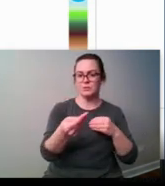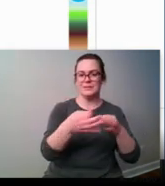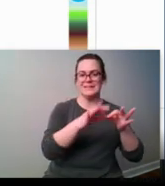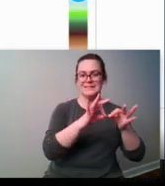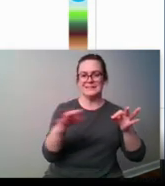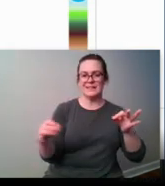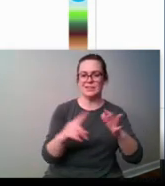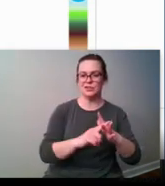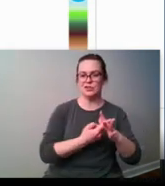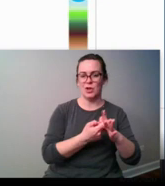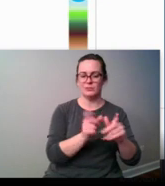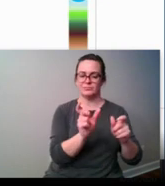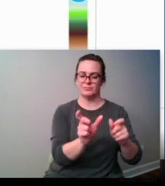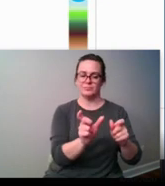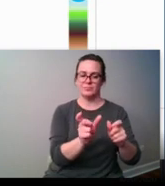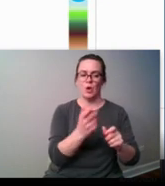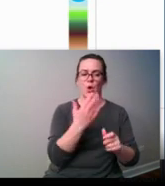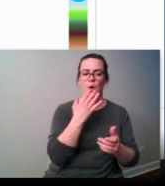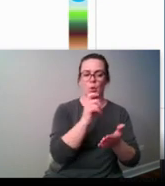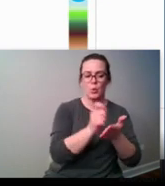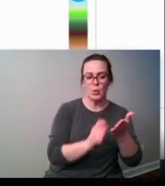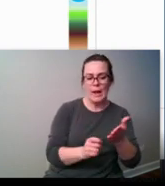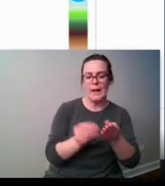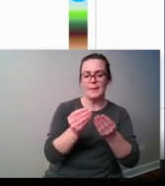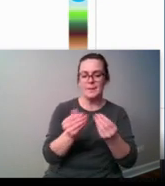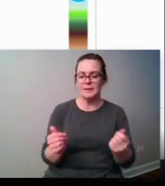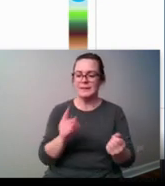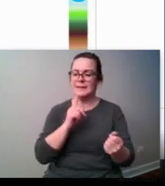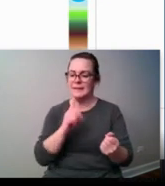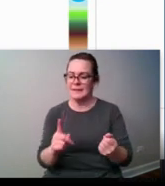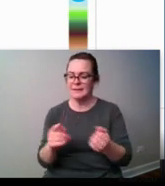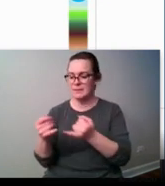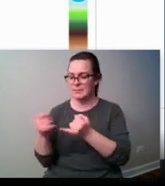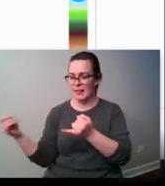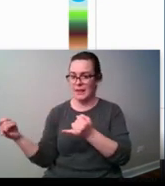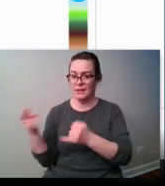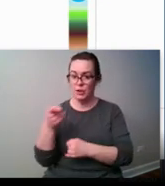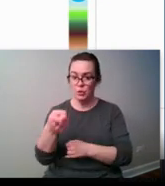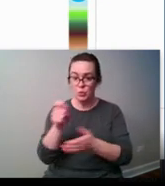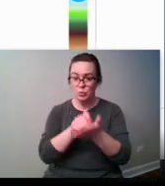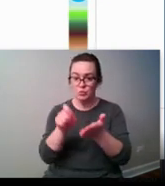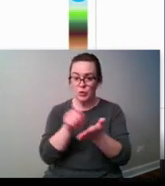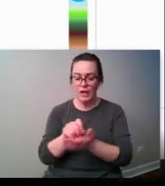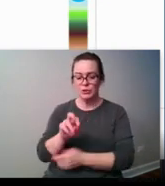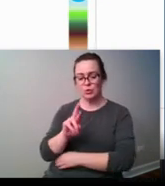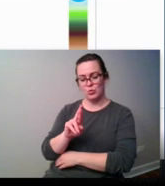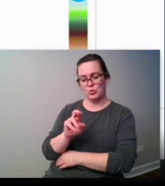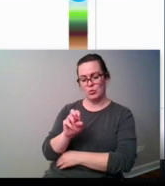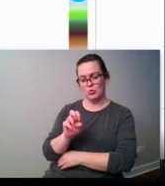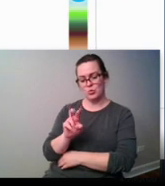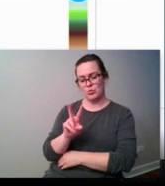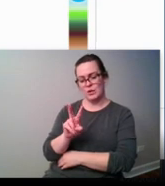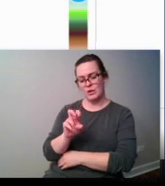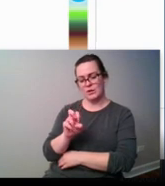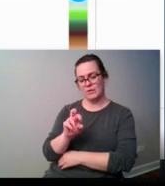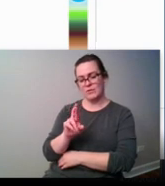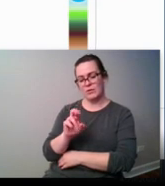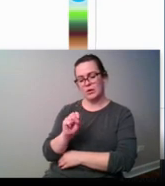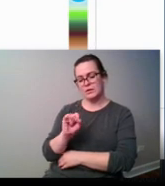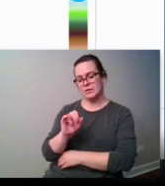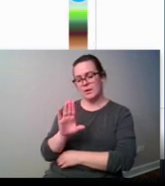Crayon melting is blank, and you're going to put reversible or non-reversible because, and then support